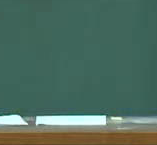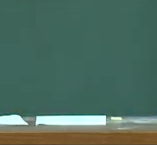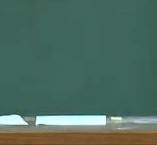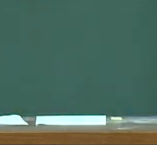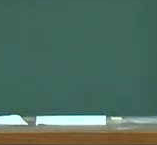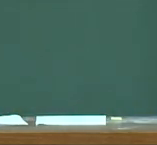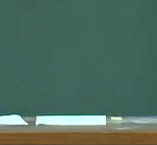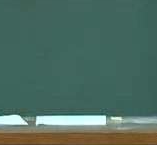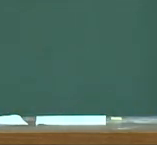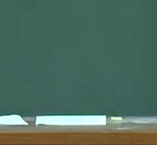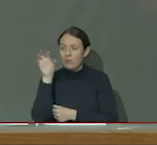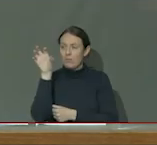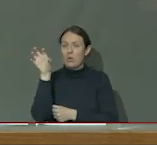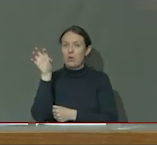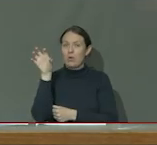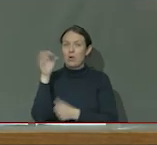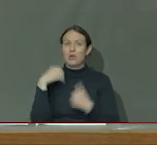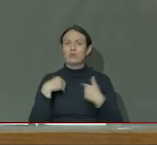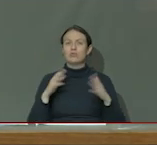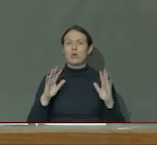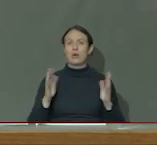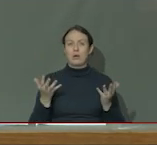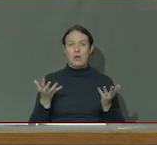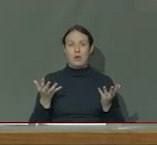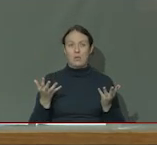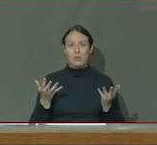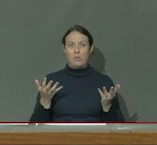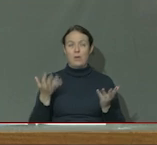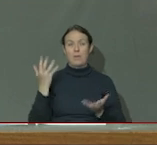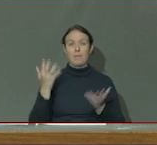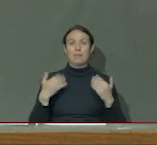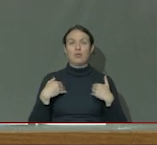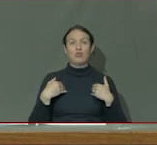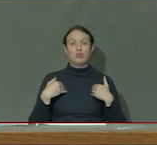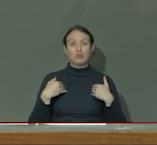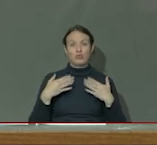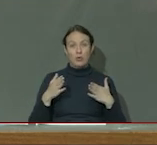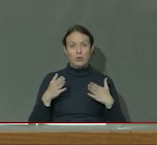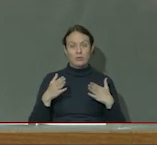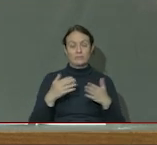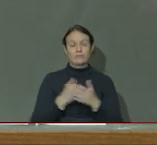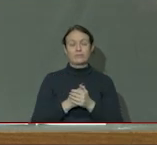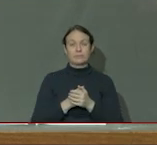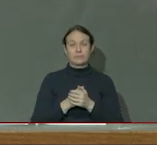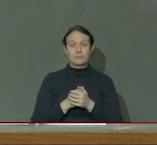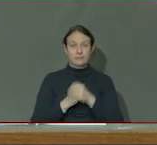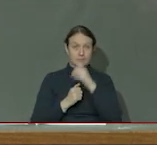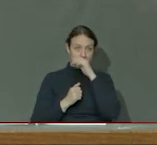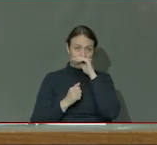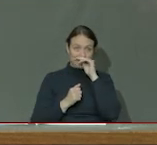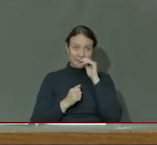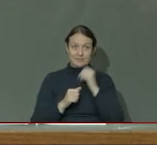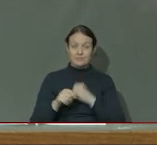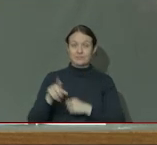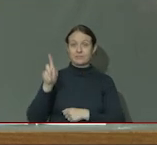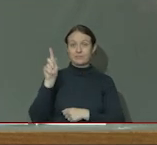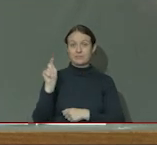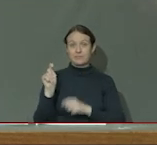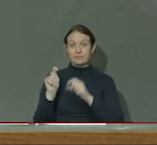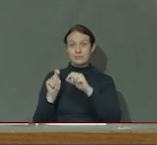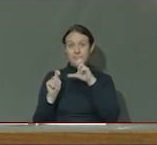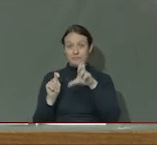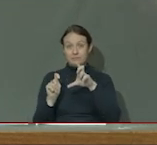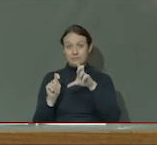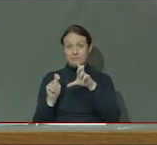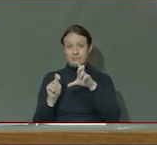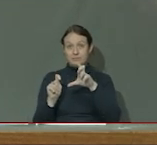start, how do you start with any story? You start at the very beginning. You start at the beginning, you say, right, I see a T,